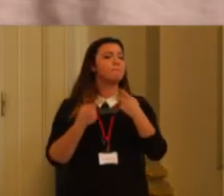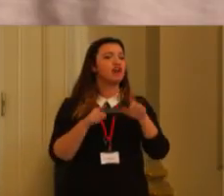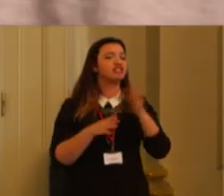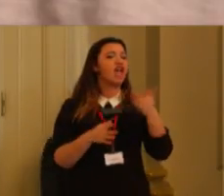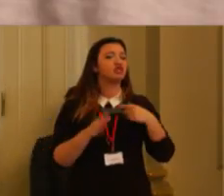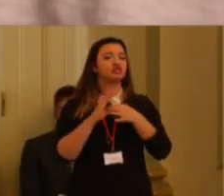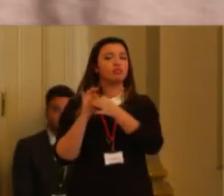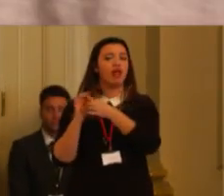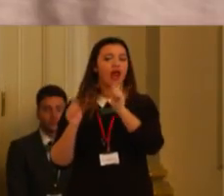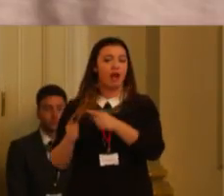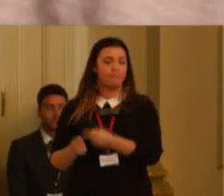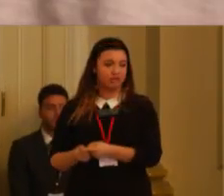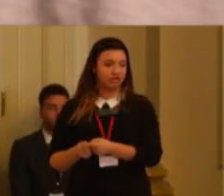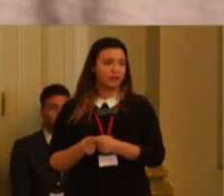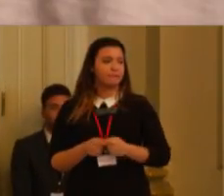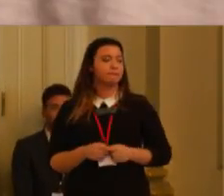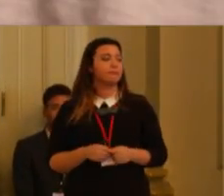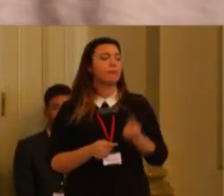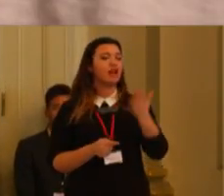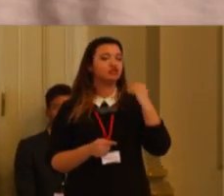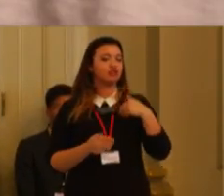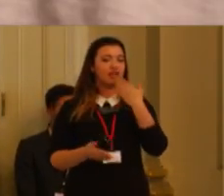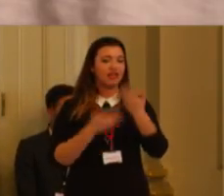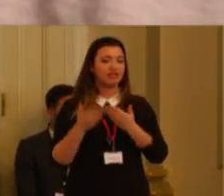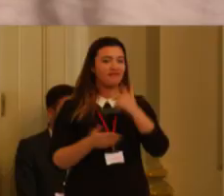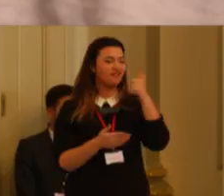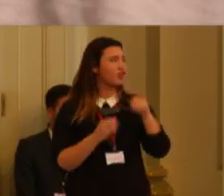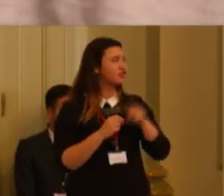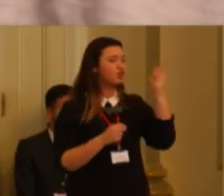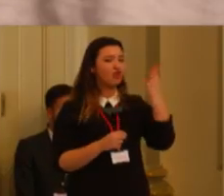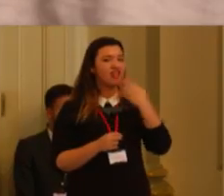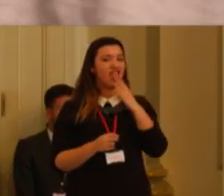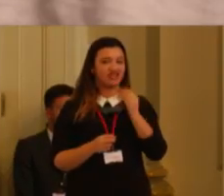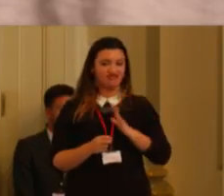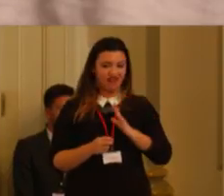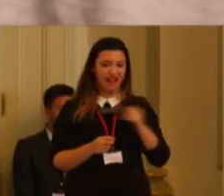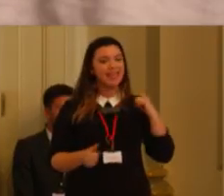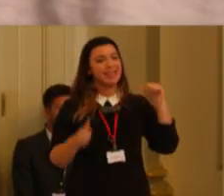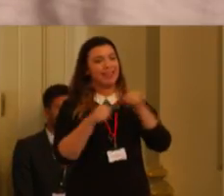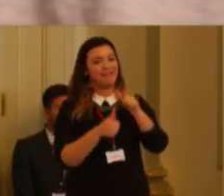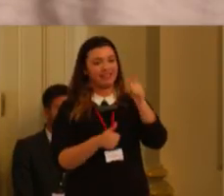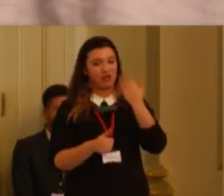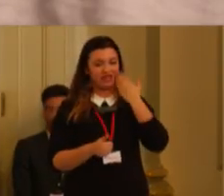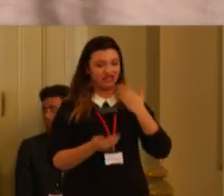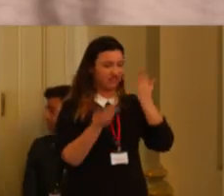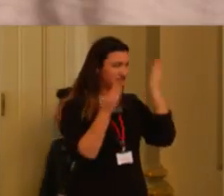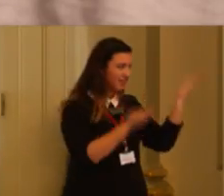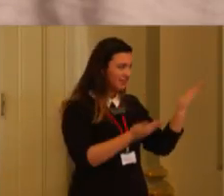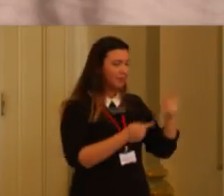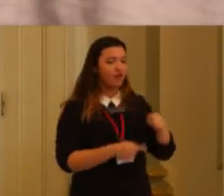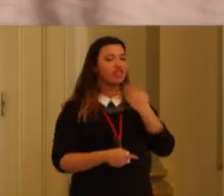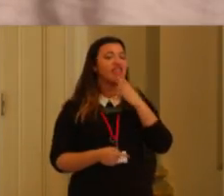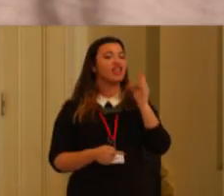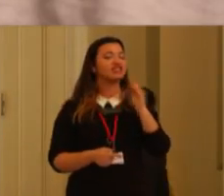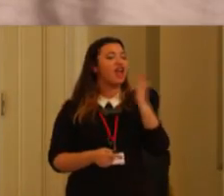So what else have the youngsters uttered as they attempted to express themselves? So let's watch